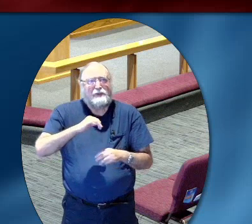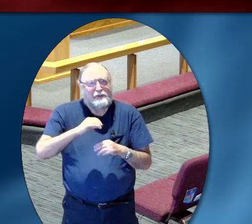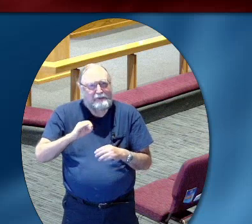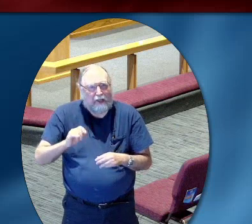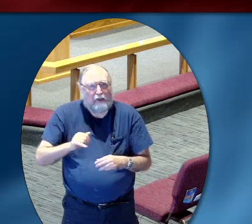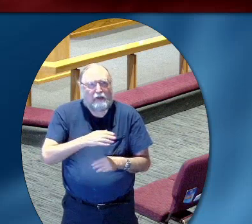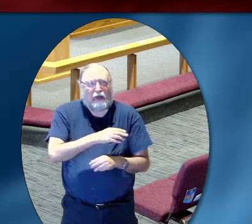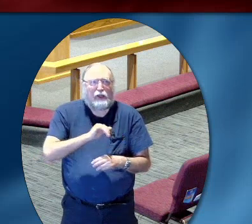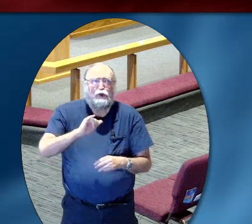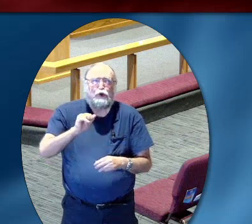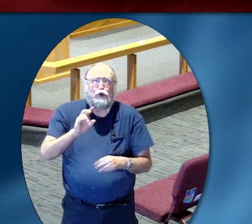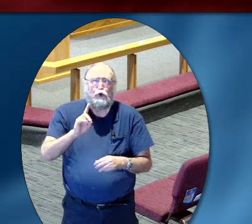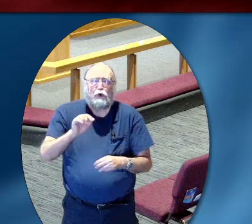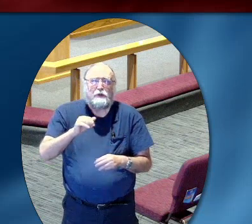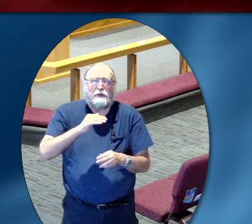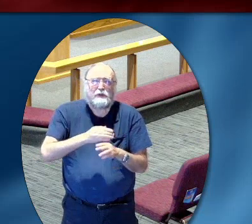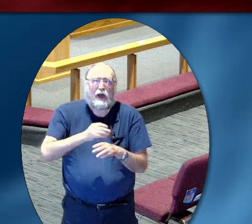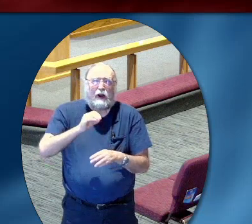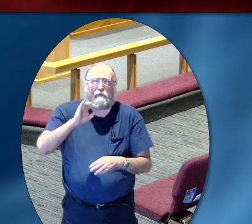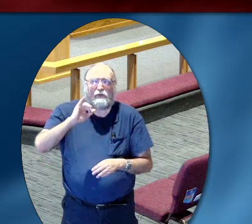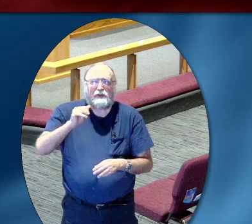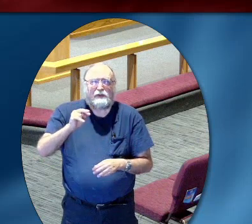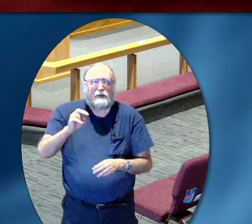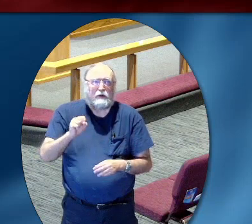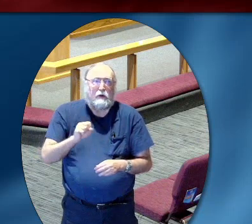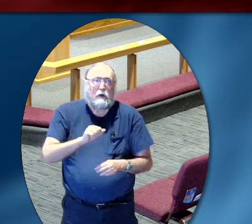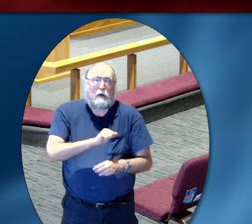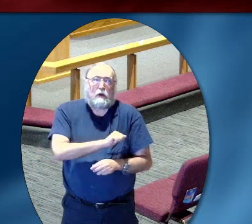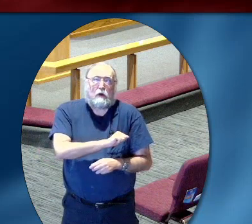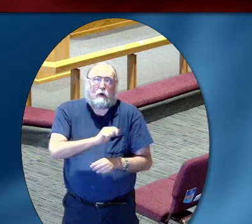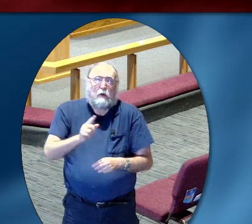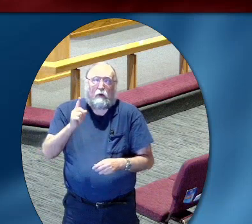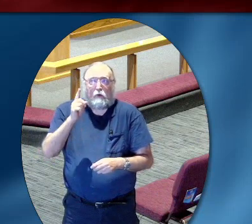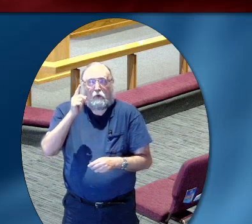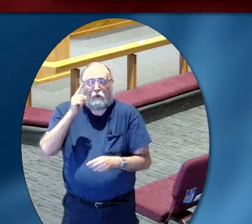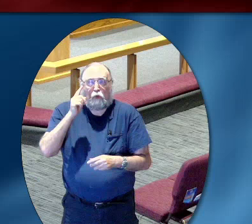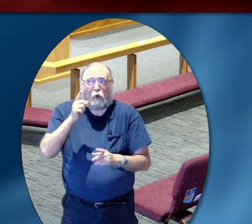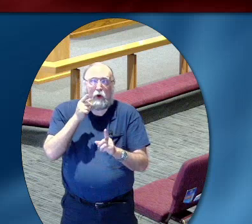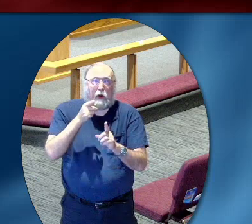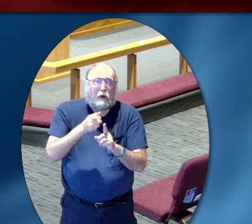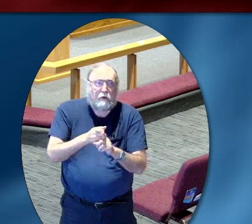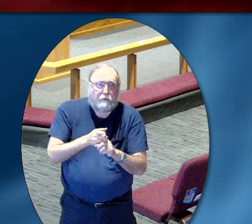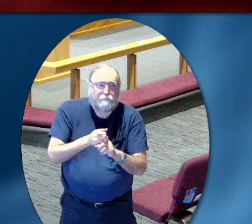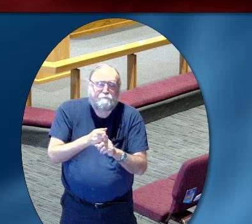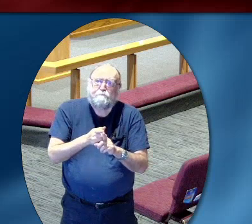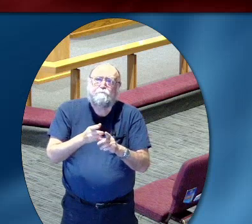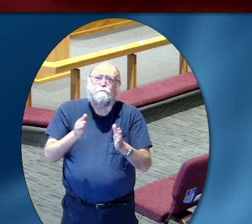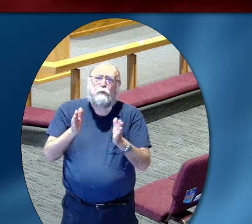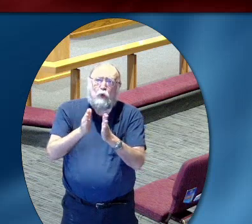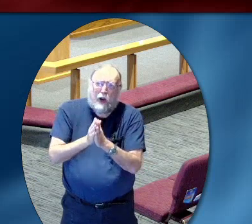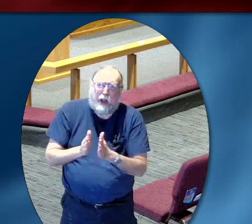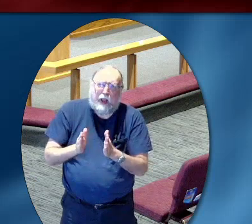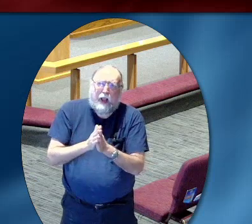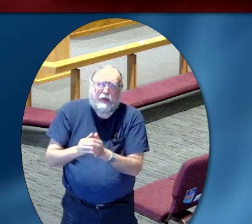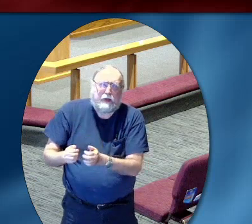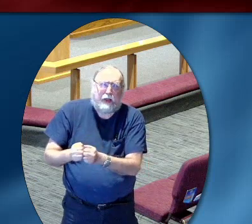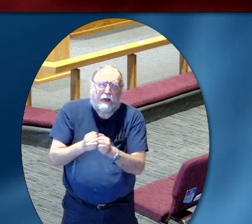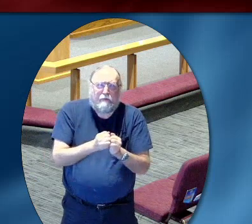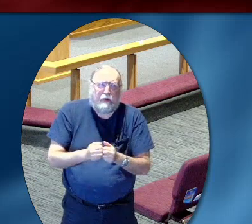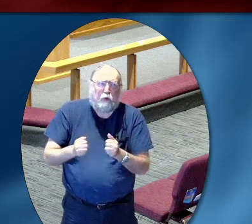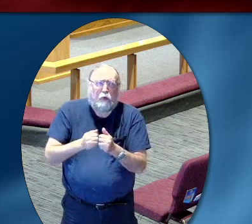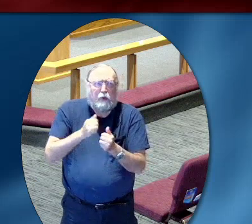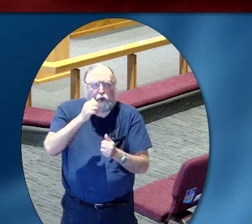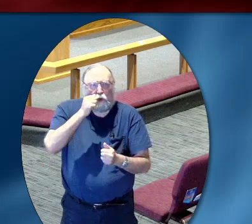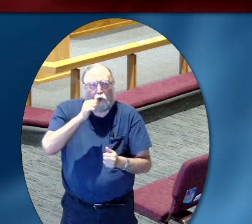of James. All these with one accord were devoting themselves to prayer, together with the